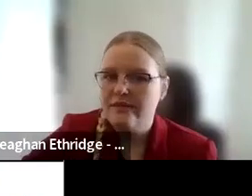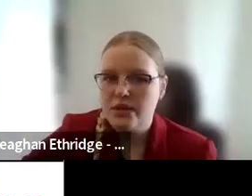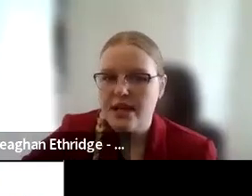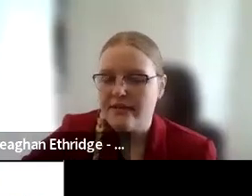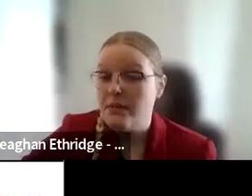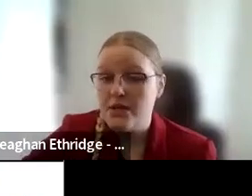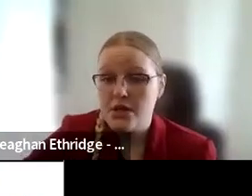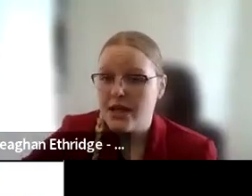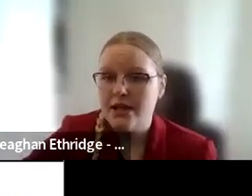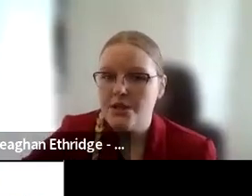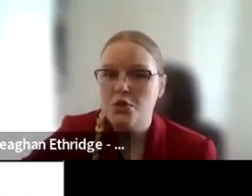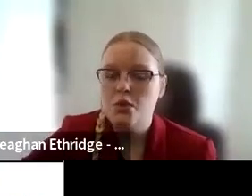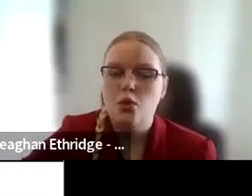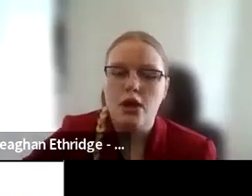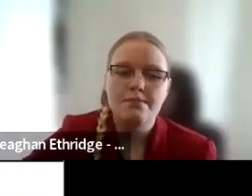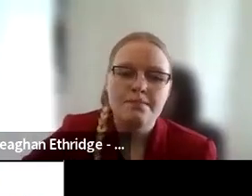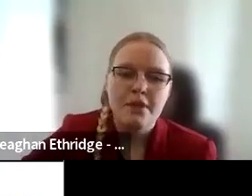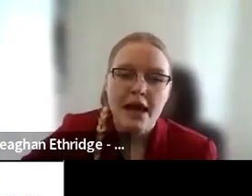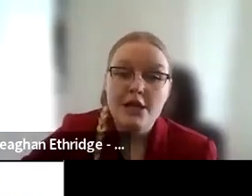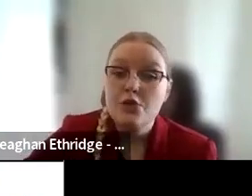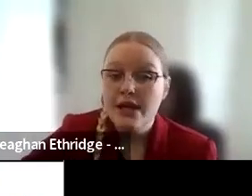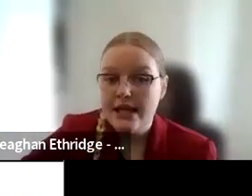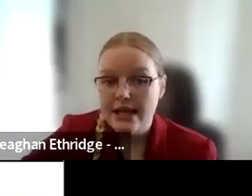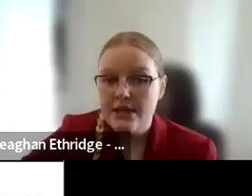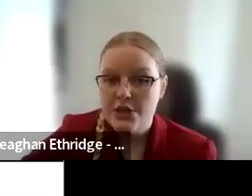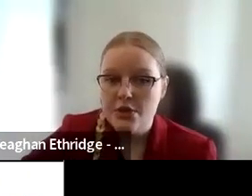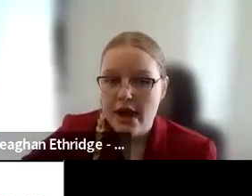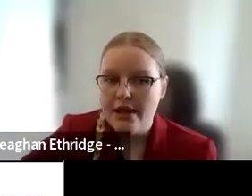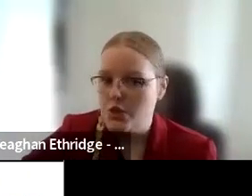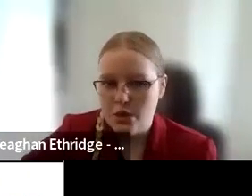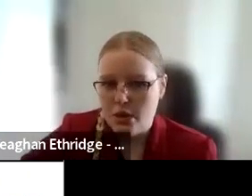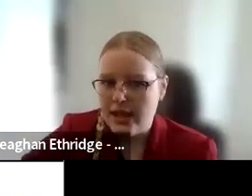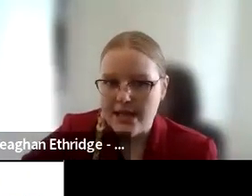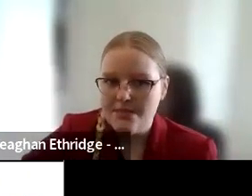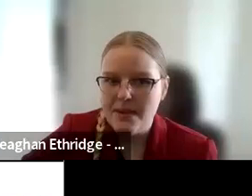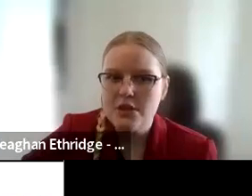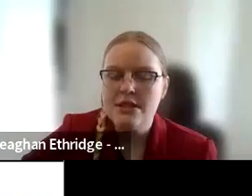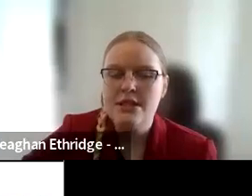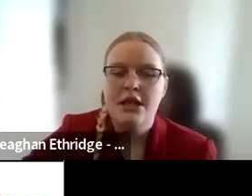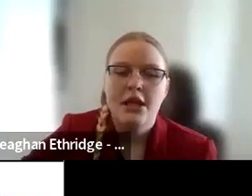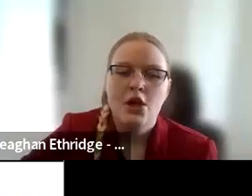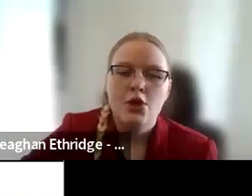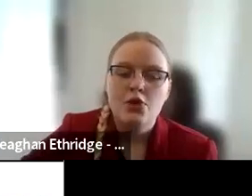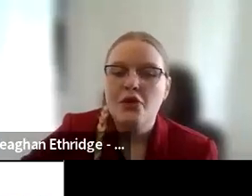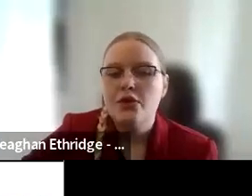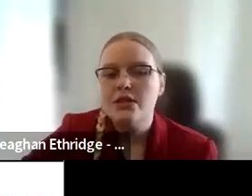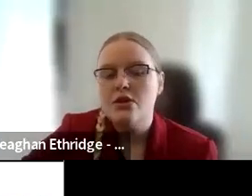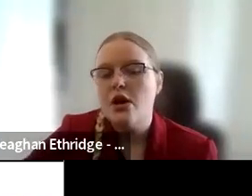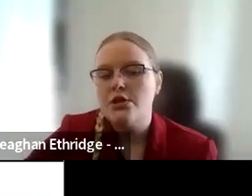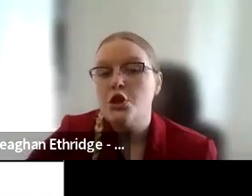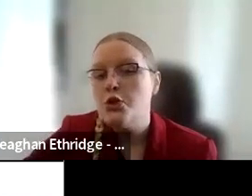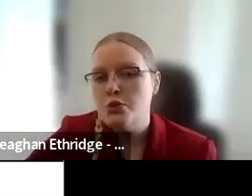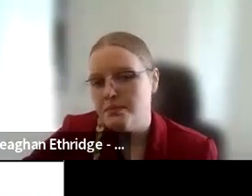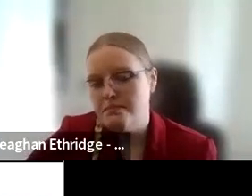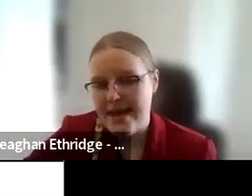available 24/7 by just dialing 211, and you get connected to a 211 CAS specialist who